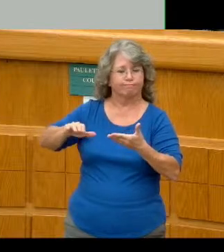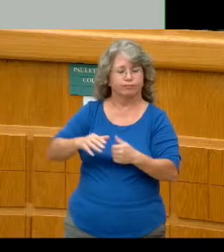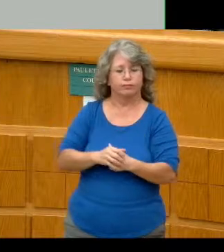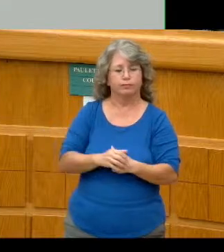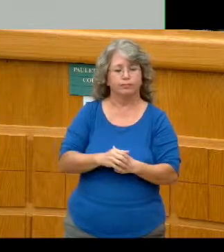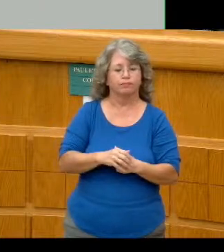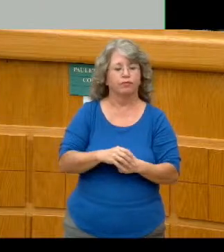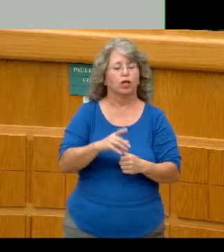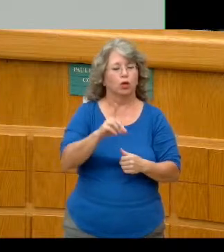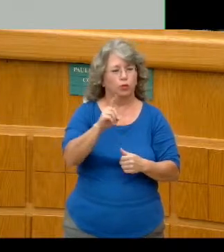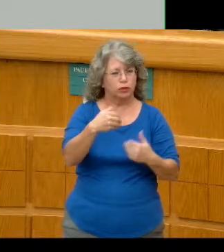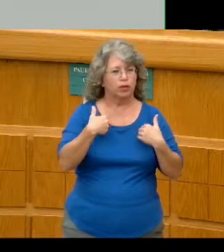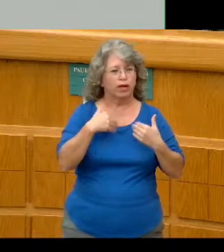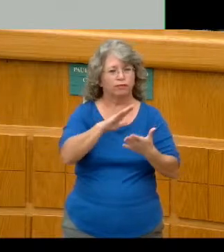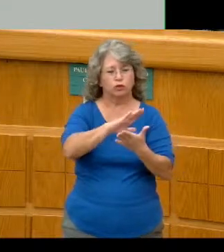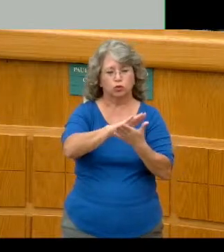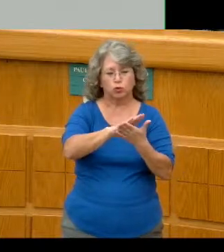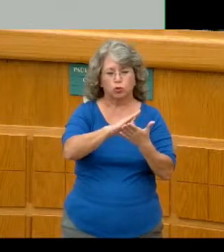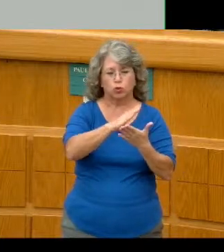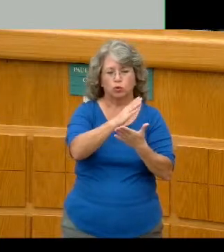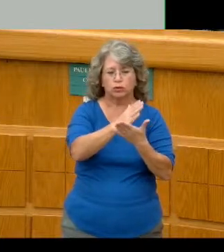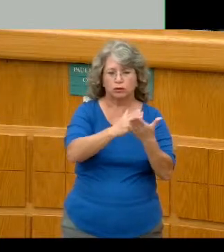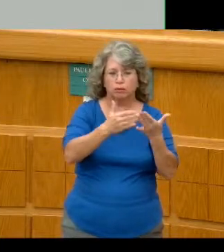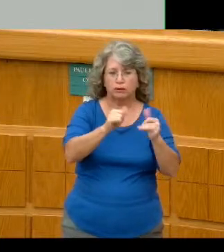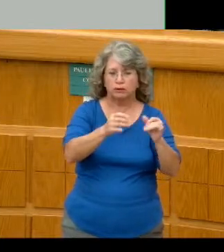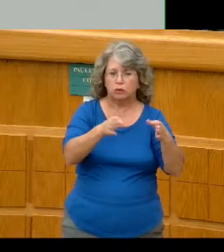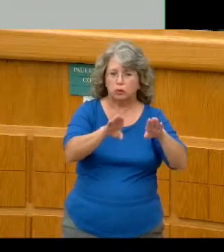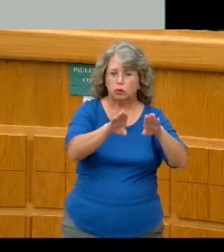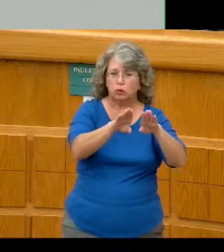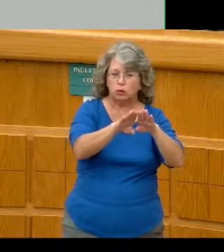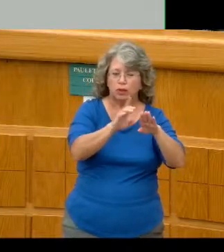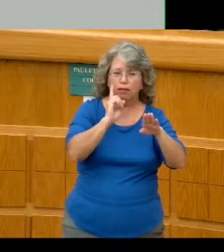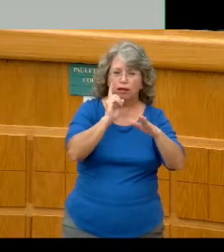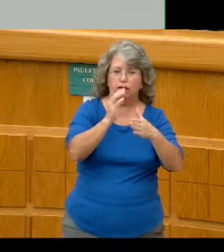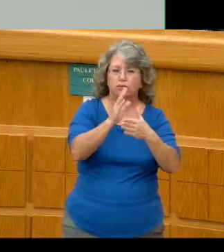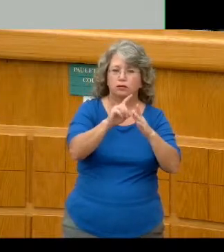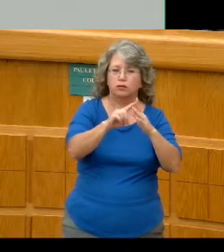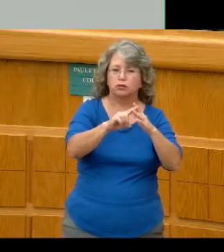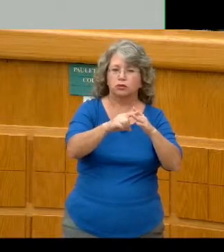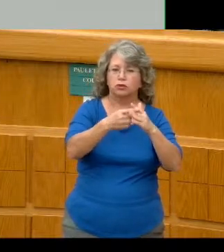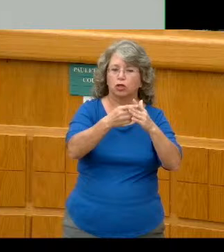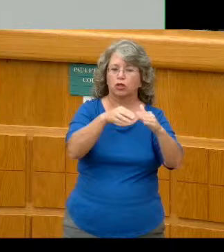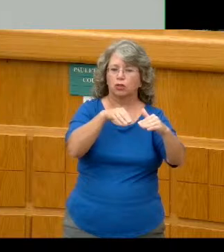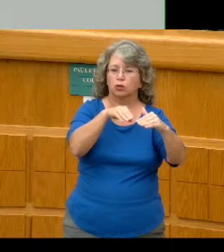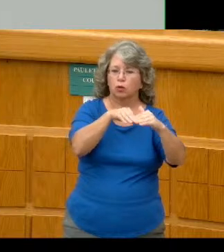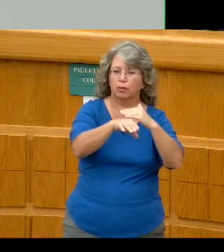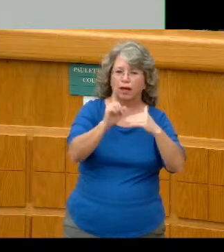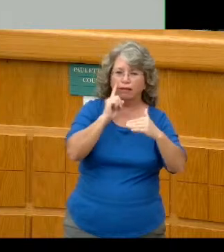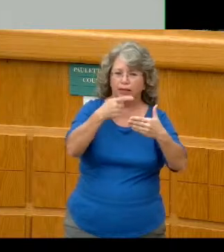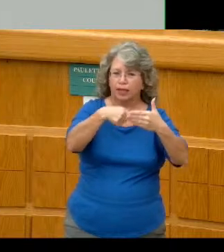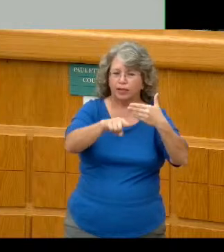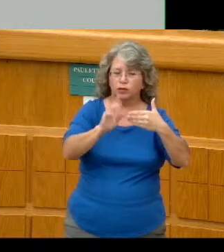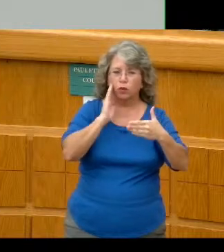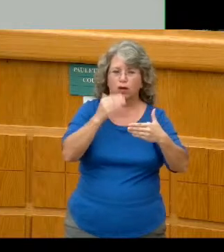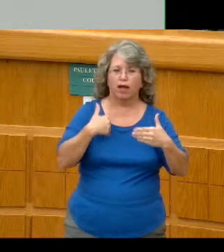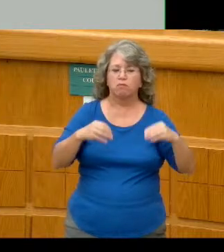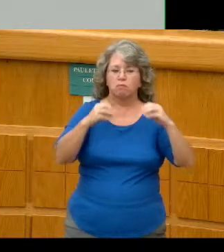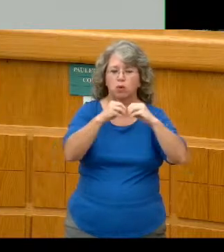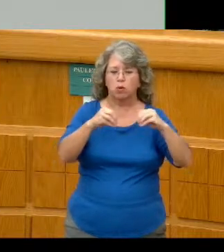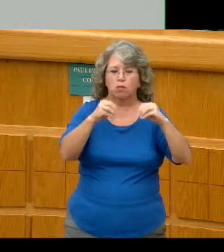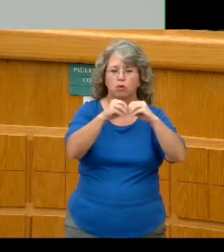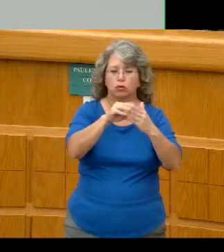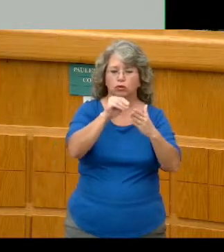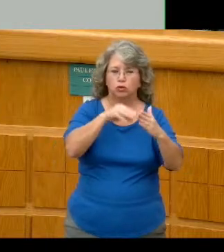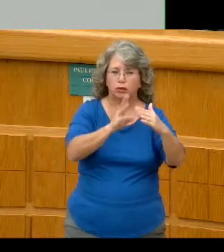these are slowly being rolled back. If I understand correctly, I think maybe next week there's going to be more face-to-face schooling in the Coastal